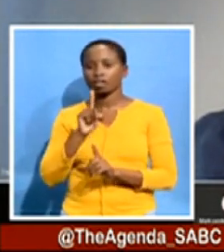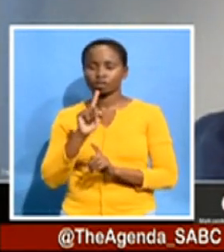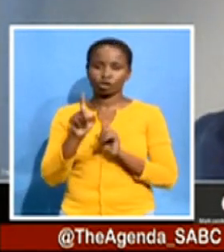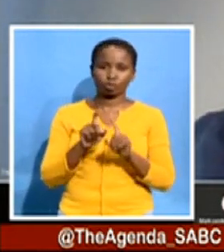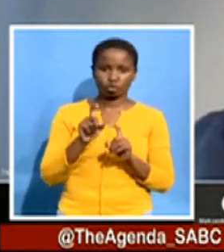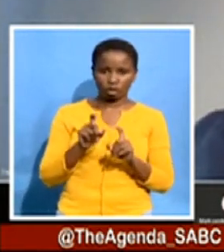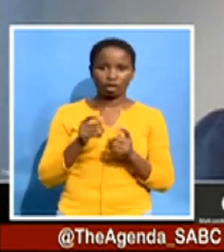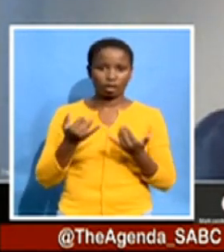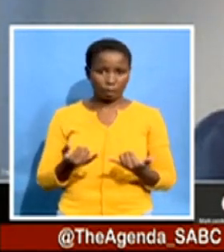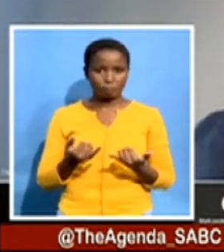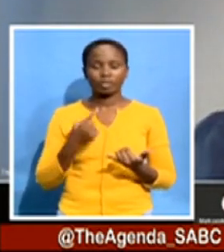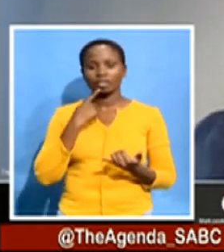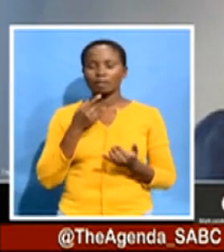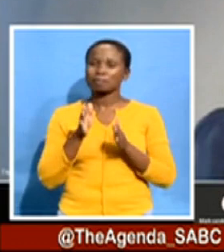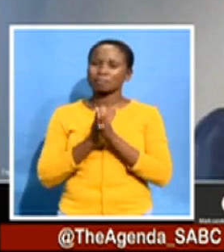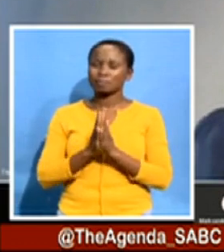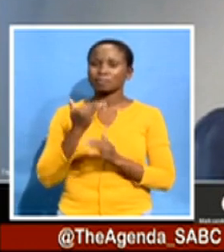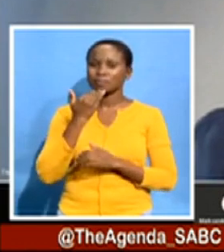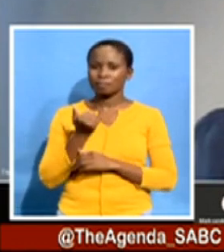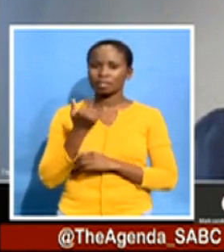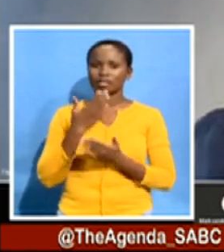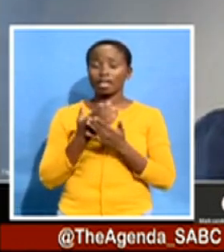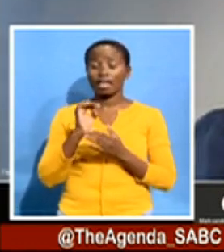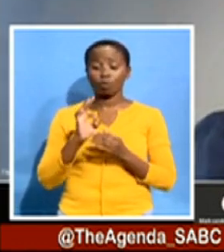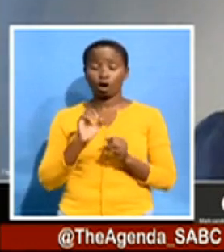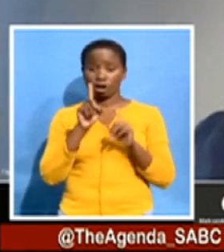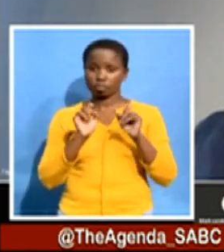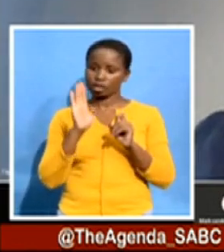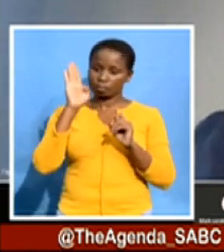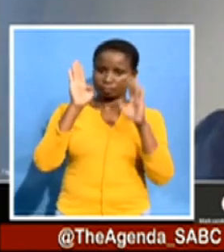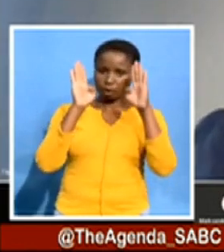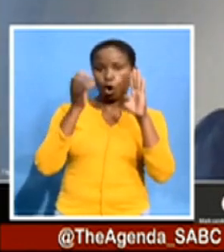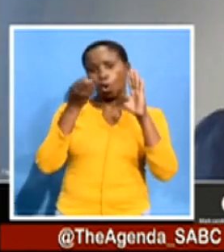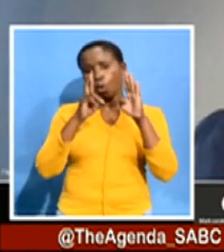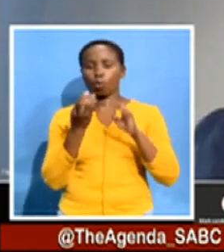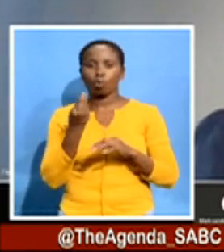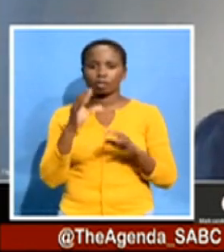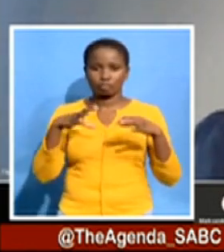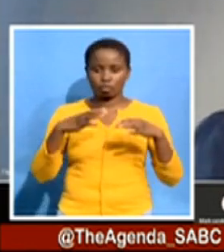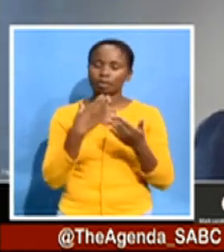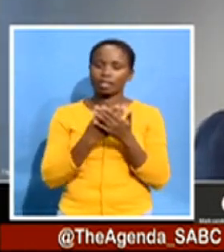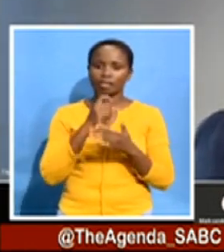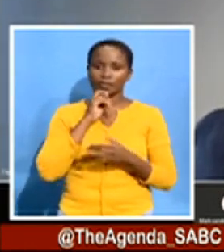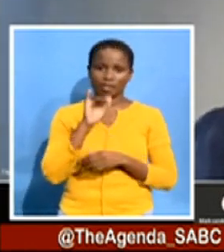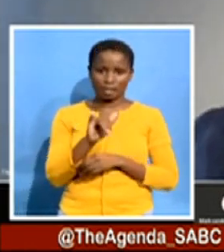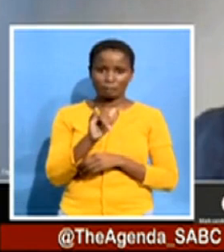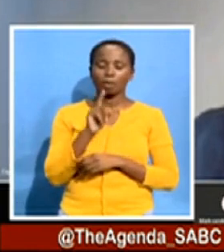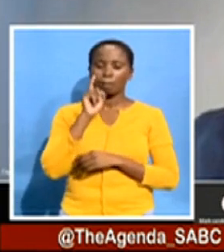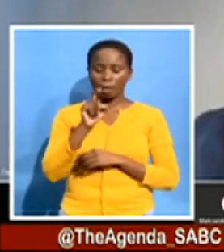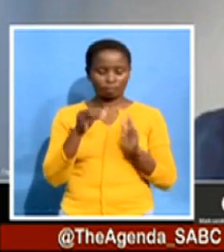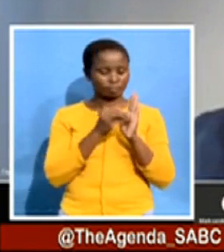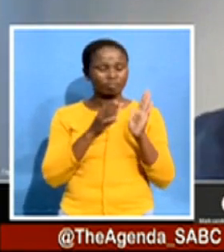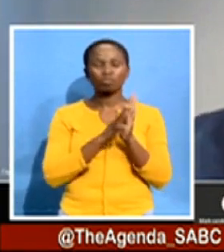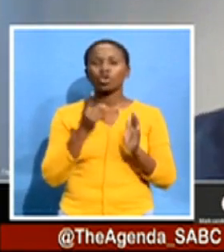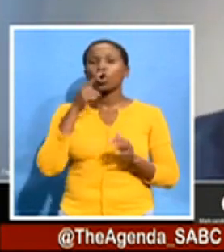by raising your hand or using the WhatsApp group. Please also note who the question is directed for, your name and your media house. I'll